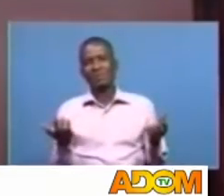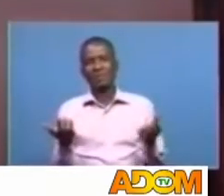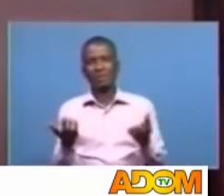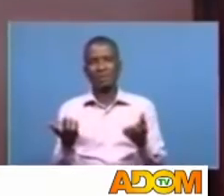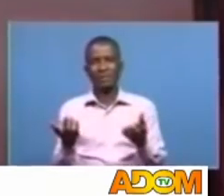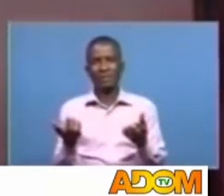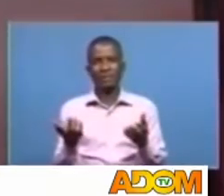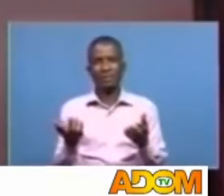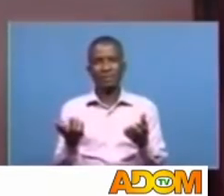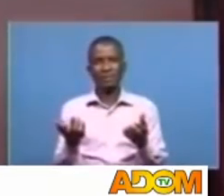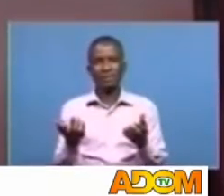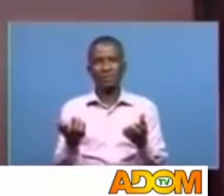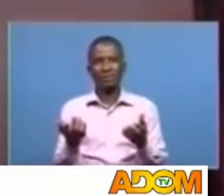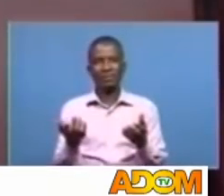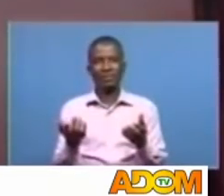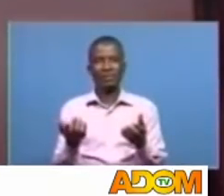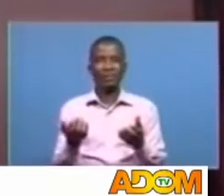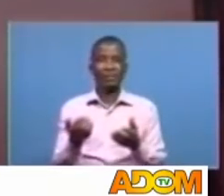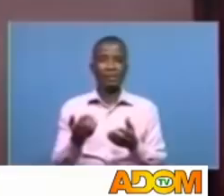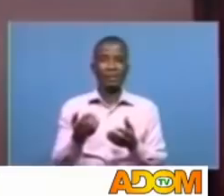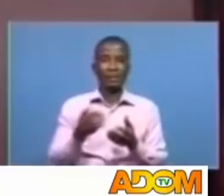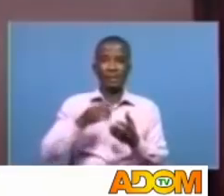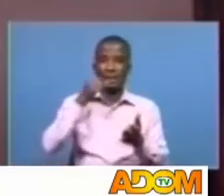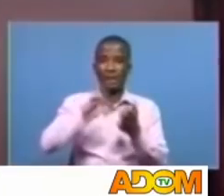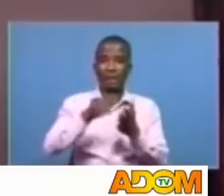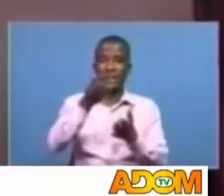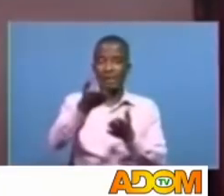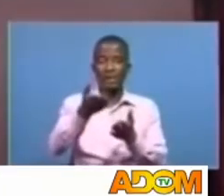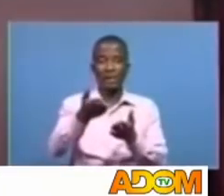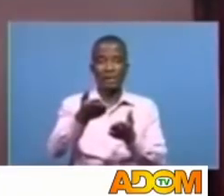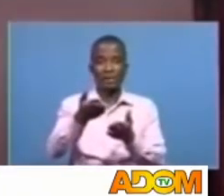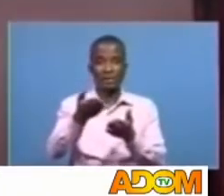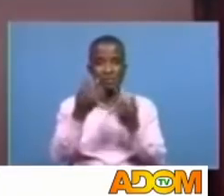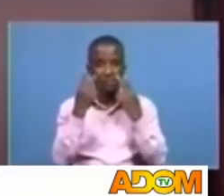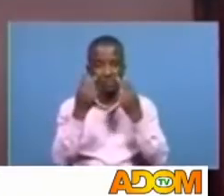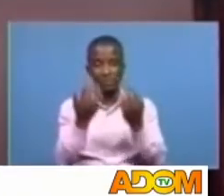in the instant application before your lordships,